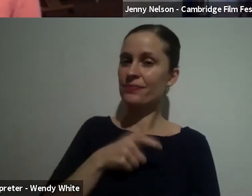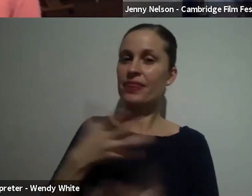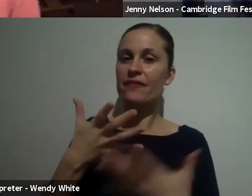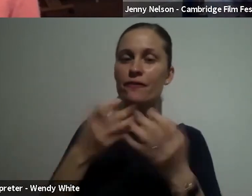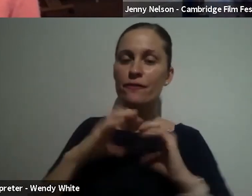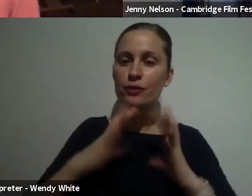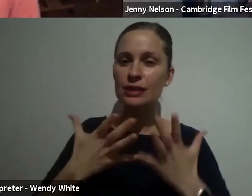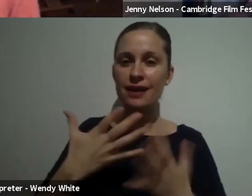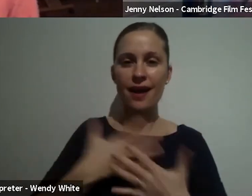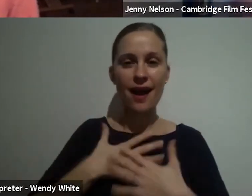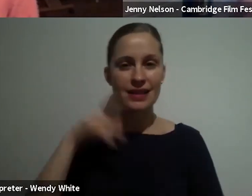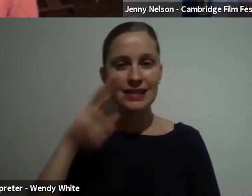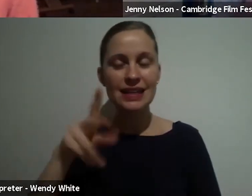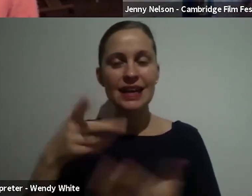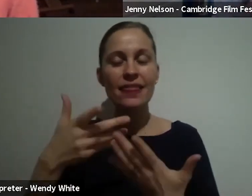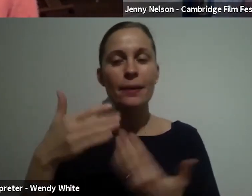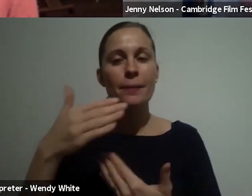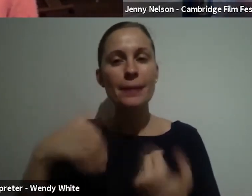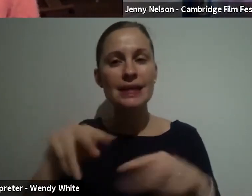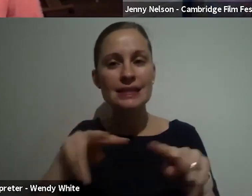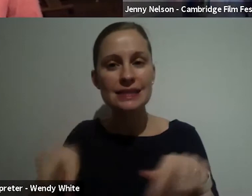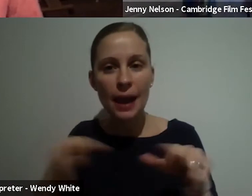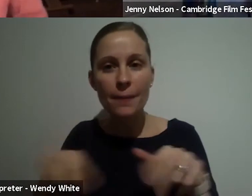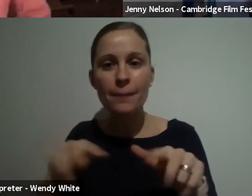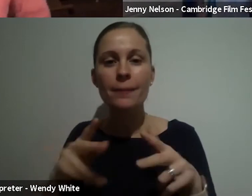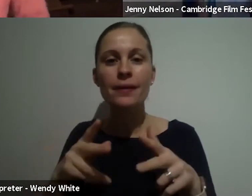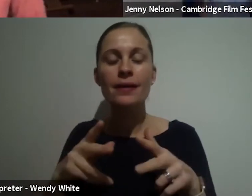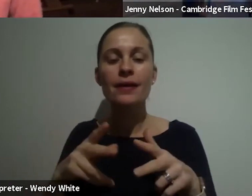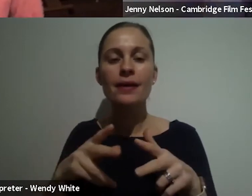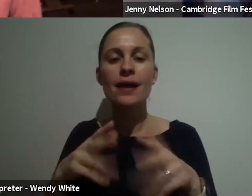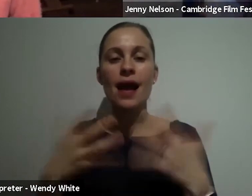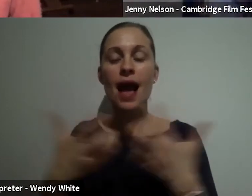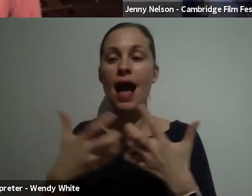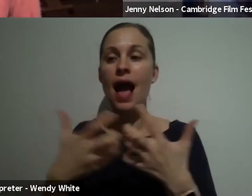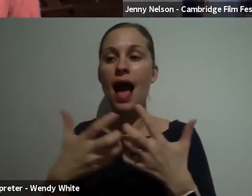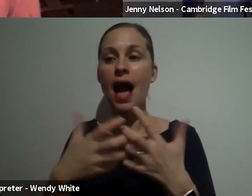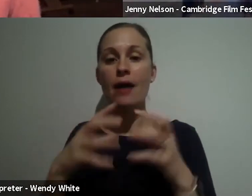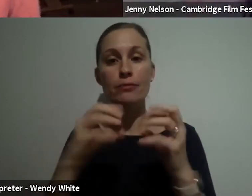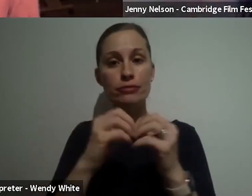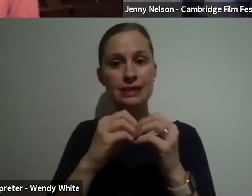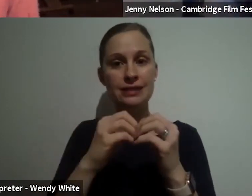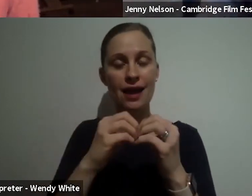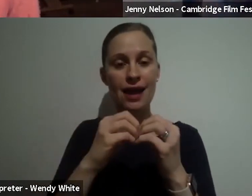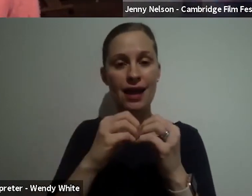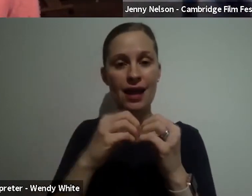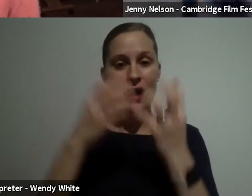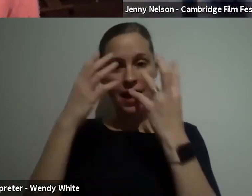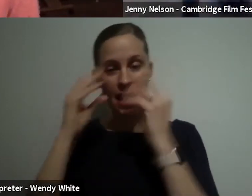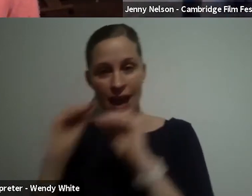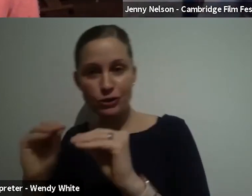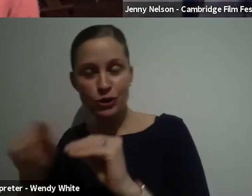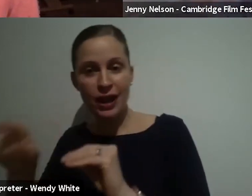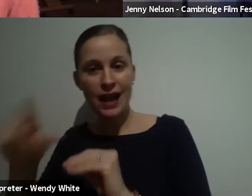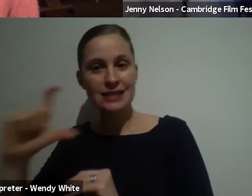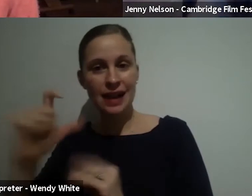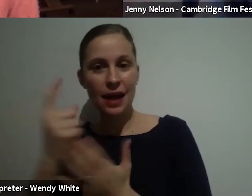the mixtapes and sort of how Brisa is able to educate Celia music